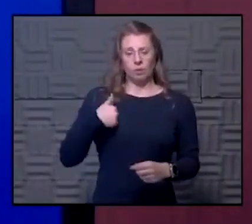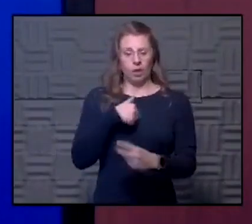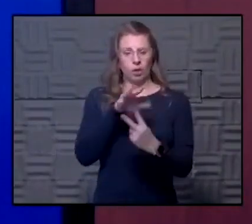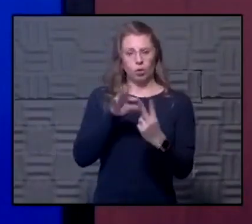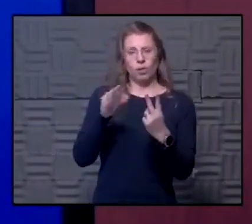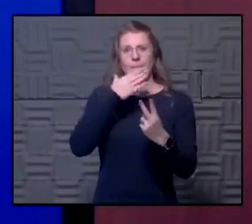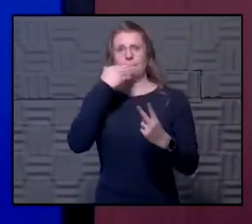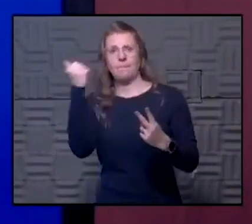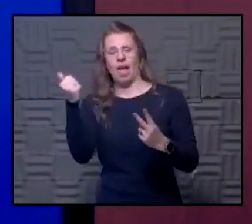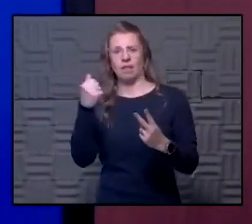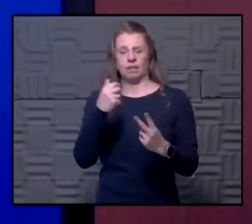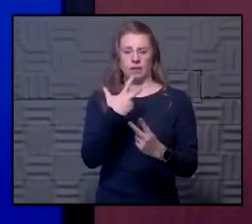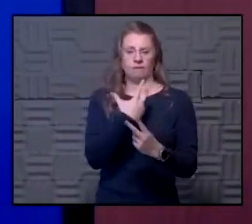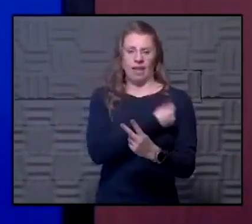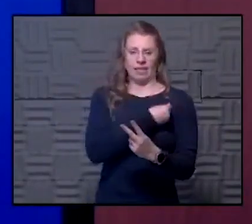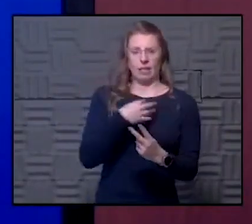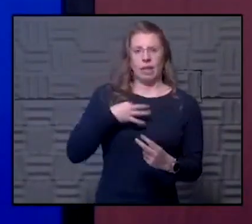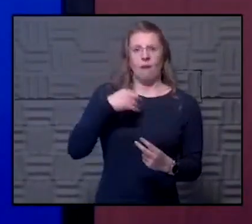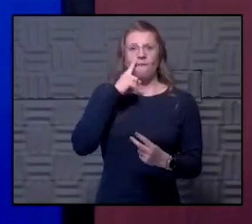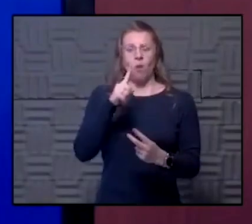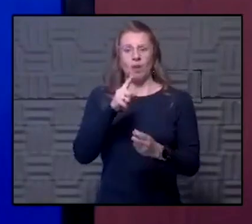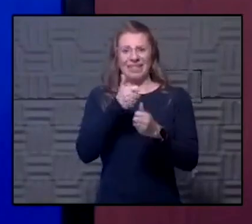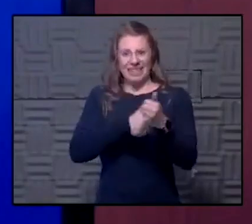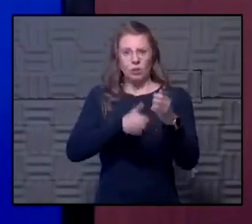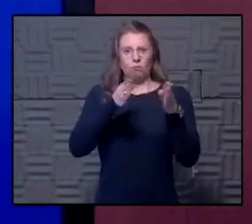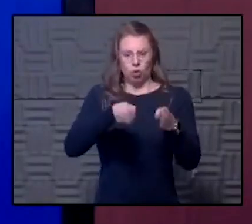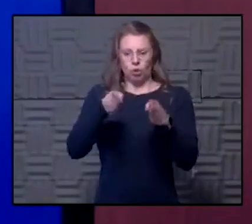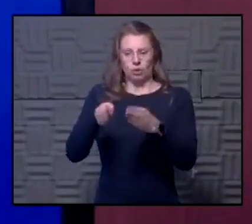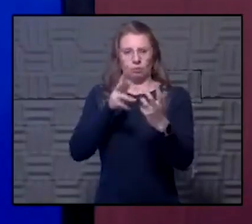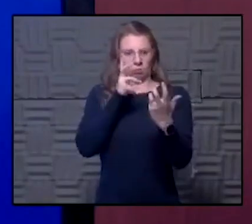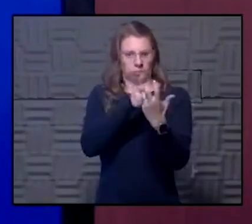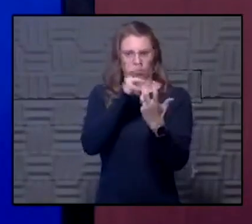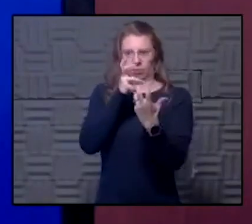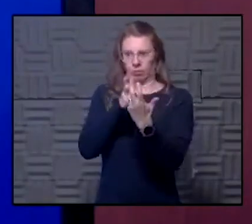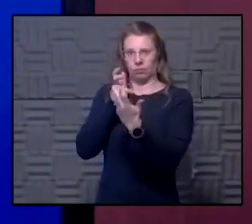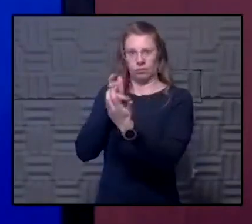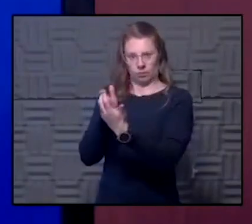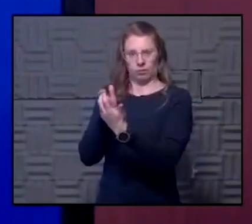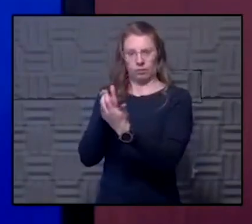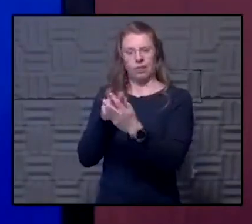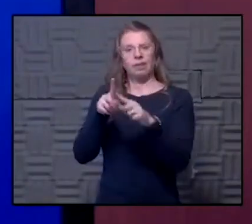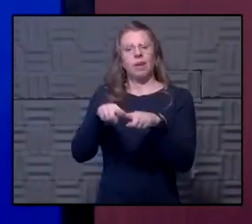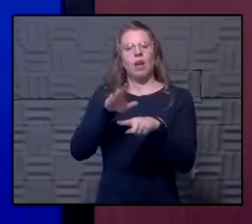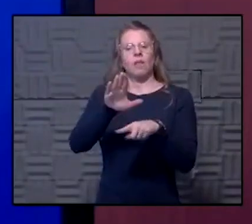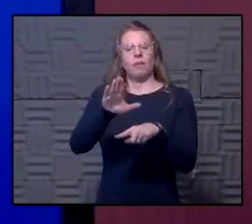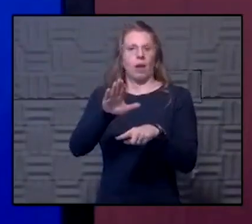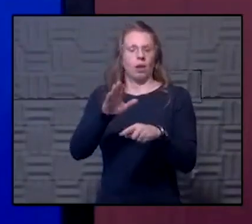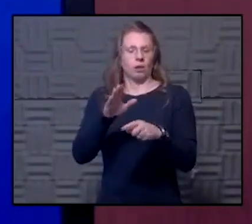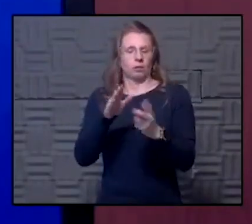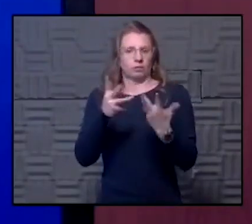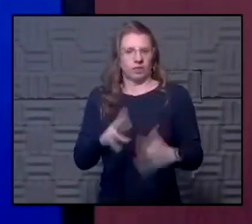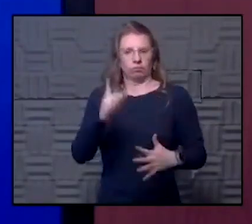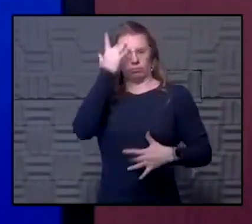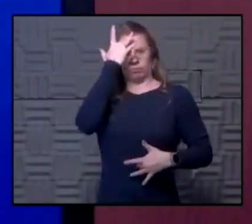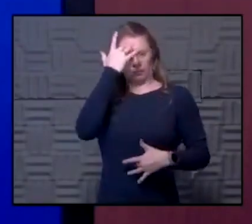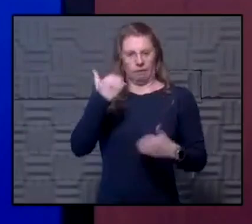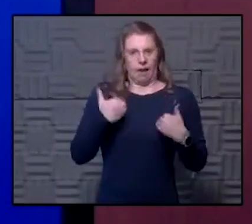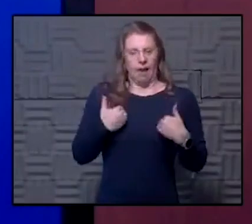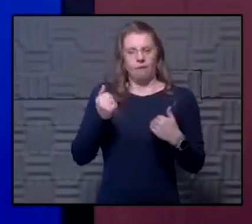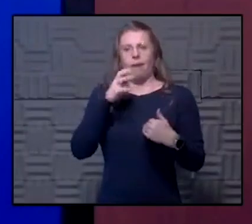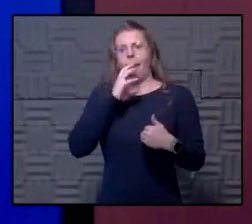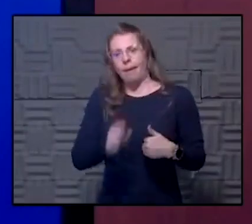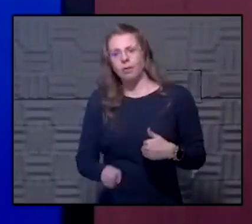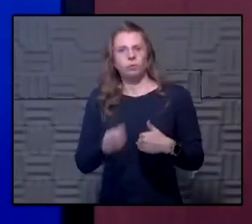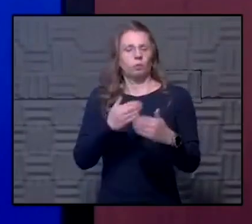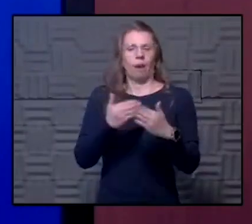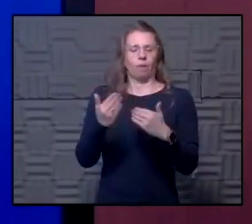best vaccine candidate for an individual person based on their coexisting disease or their age or whatever variables are important. But at